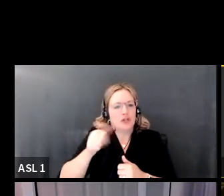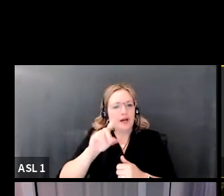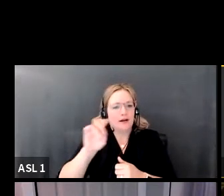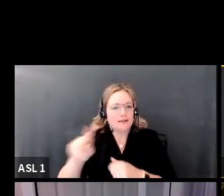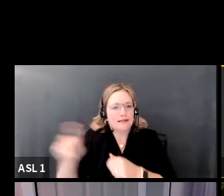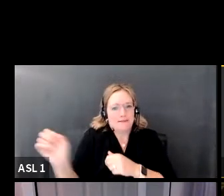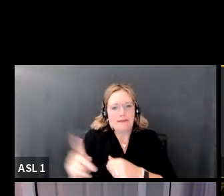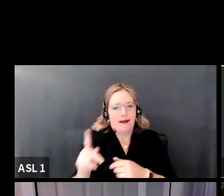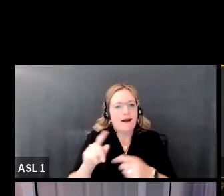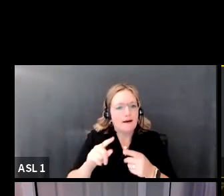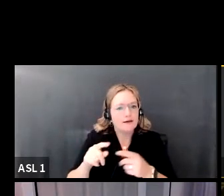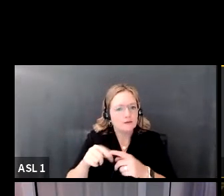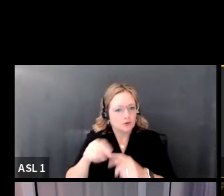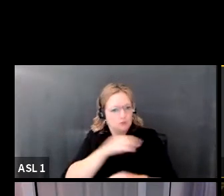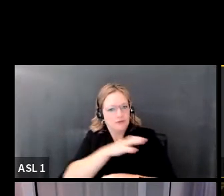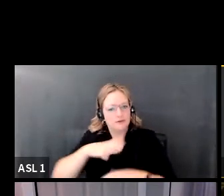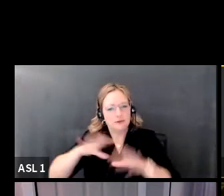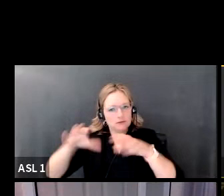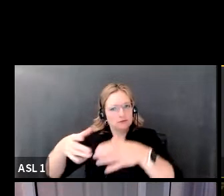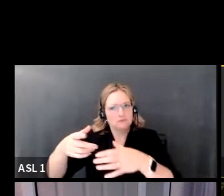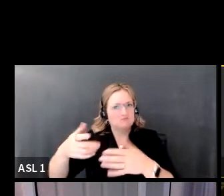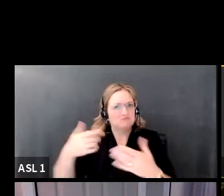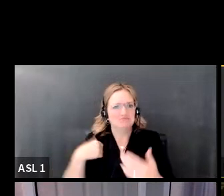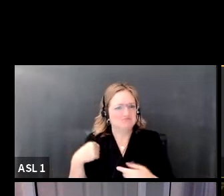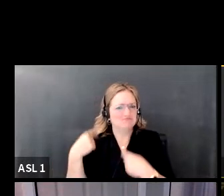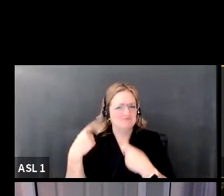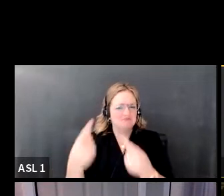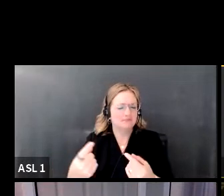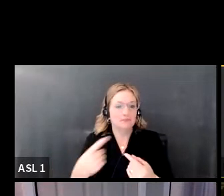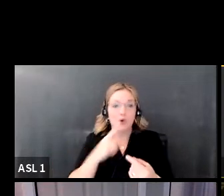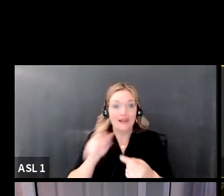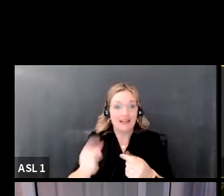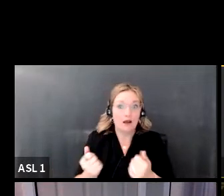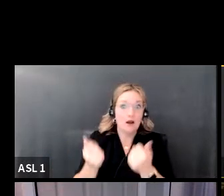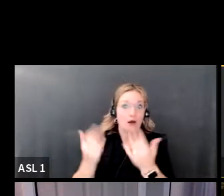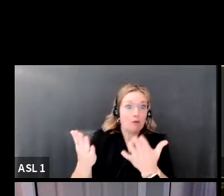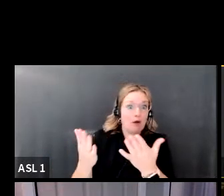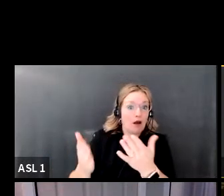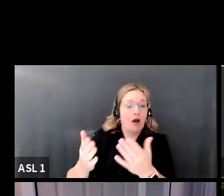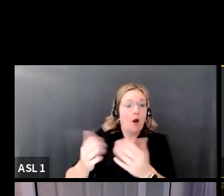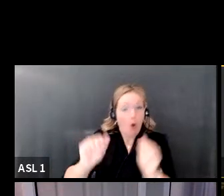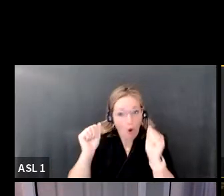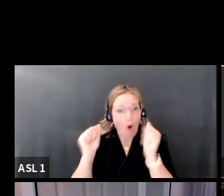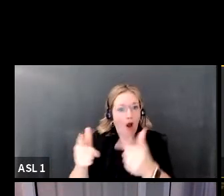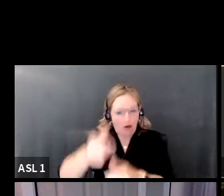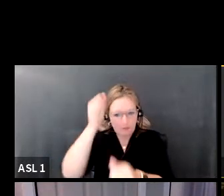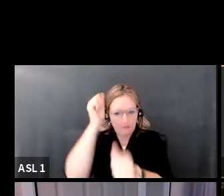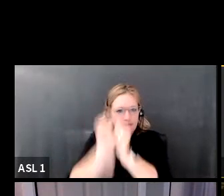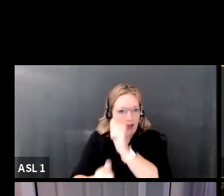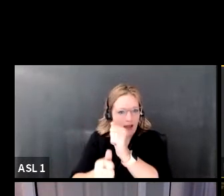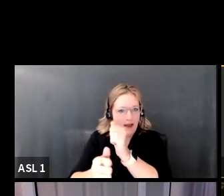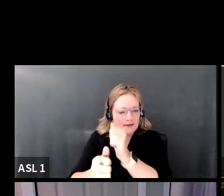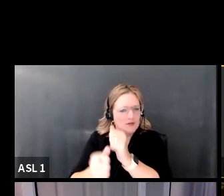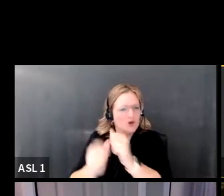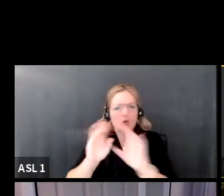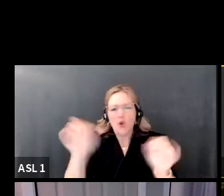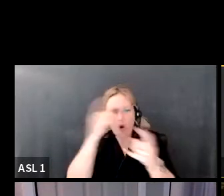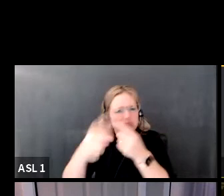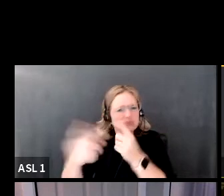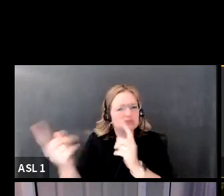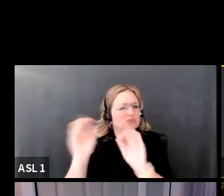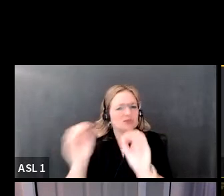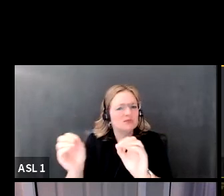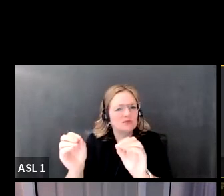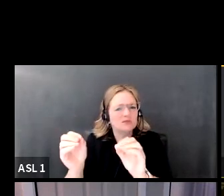th this is well established that was unanimously passed by city council um and the reason why it makes sense to